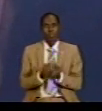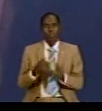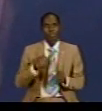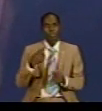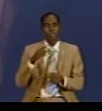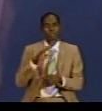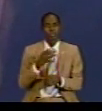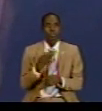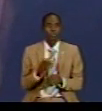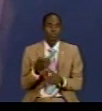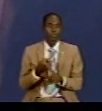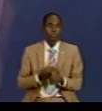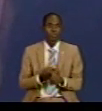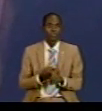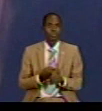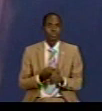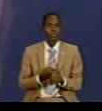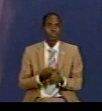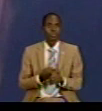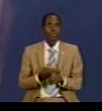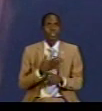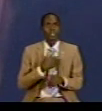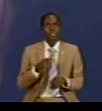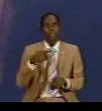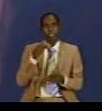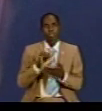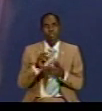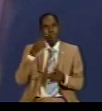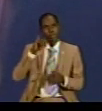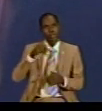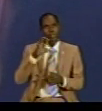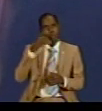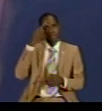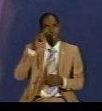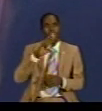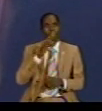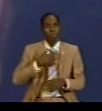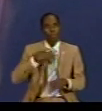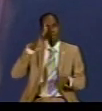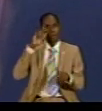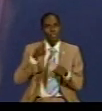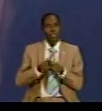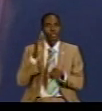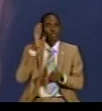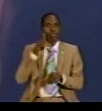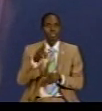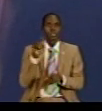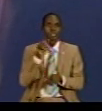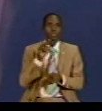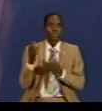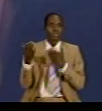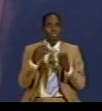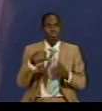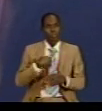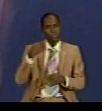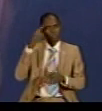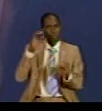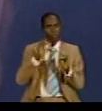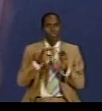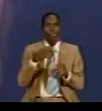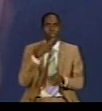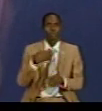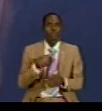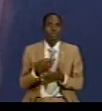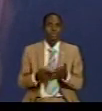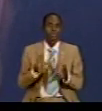serve me for naught? Tell me, what shall thy wages be? And Laban had two daughters. The name of the elder